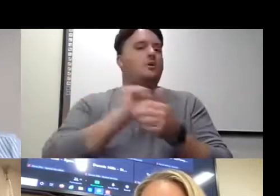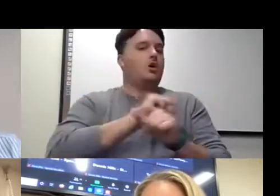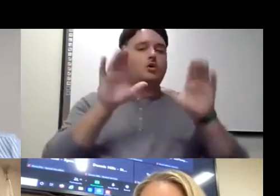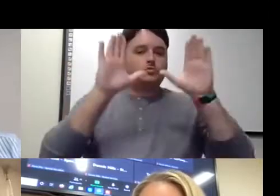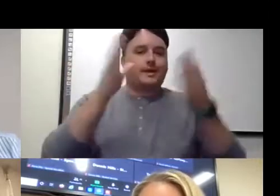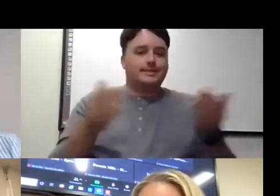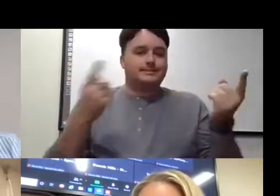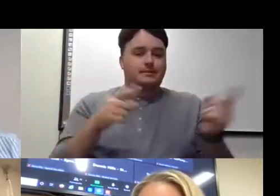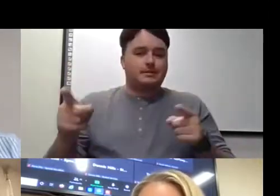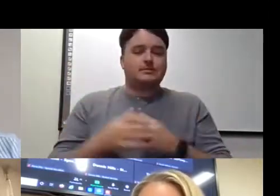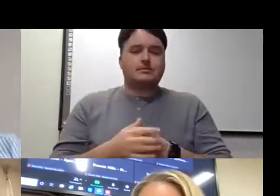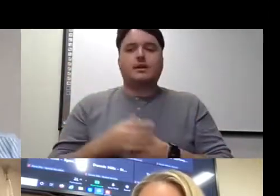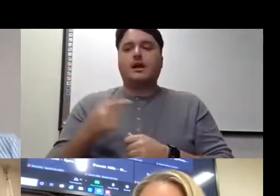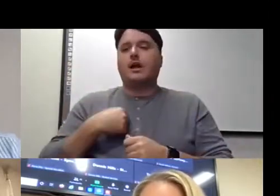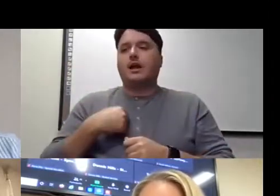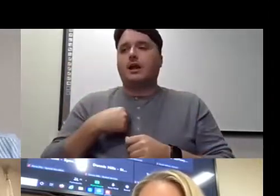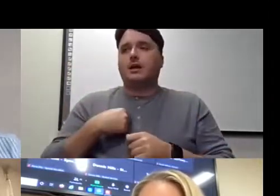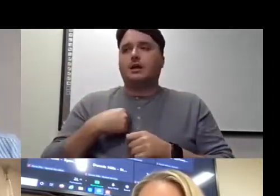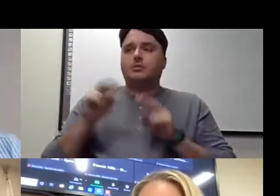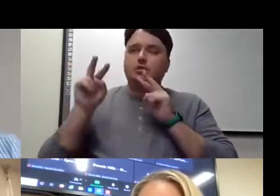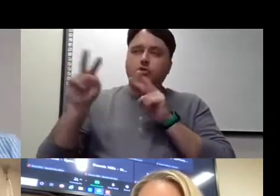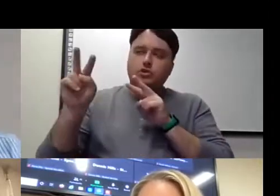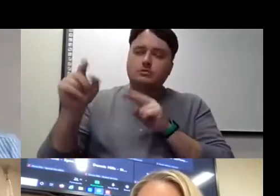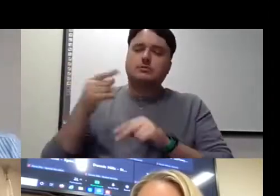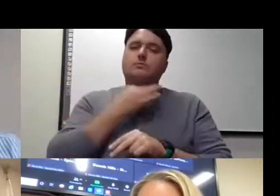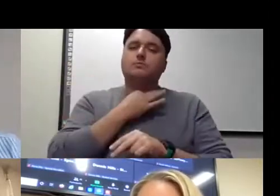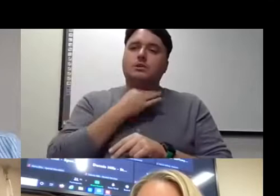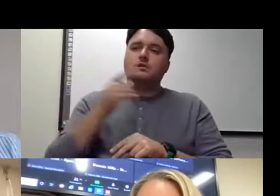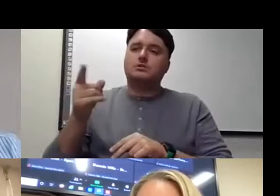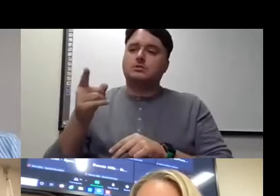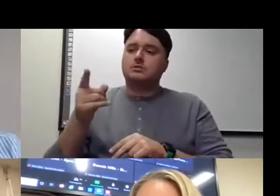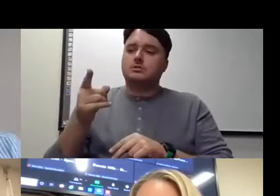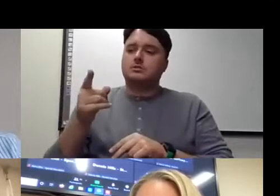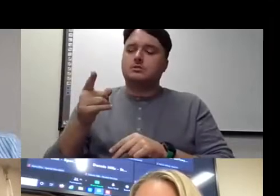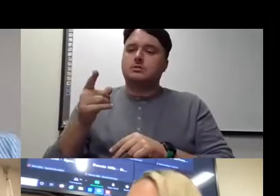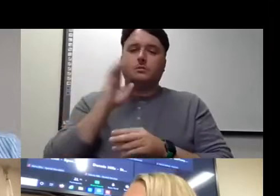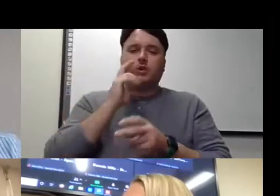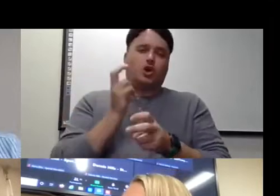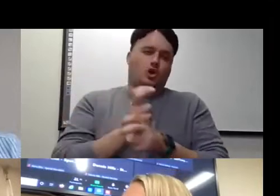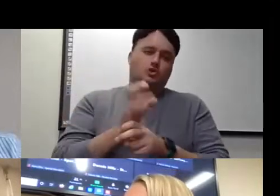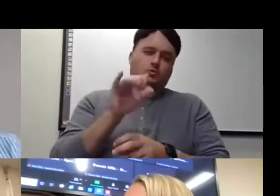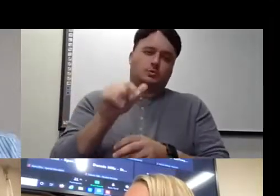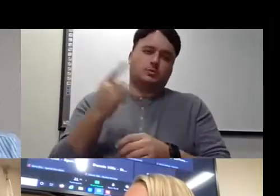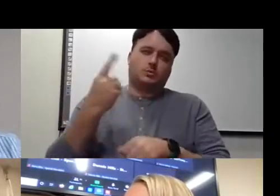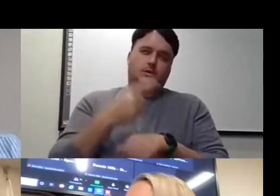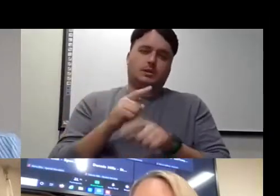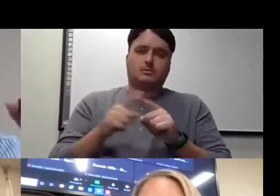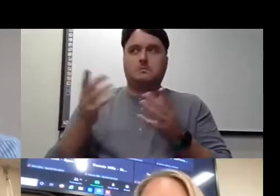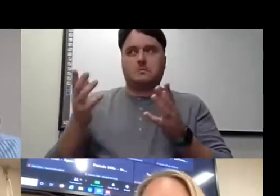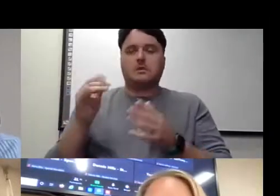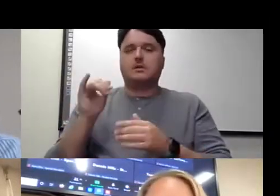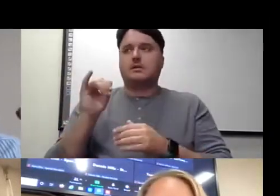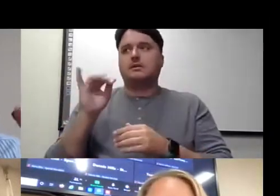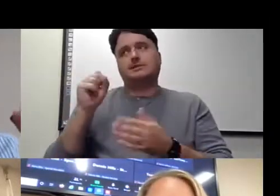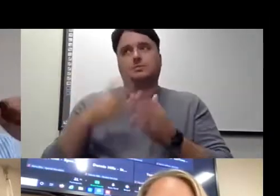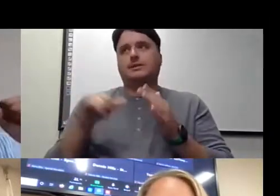happening. I was just looking, and I'm wondering if 3 in one day is going to be hard to do, but you know, it is what it is.